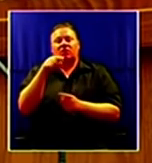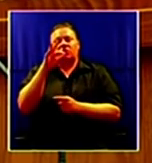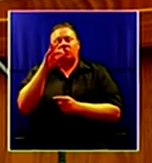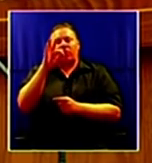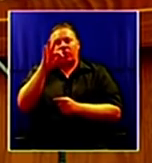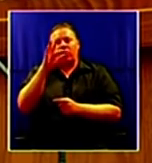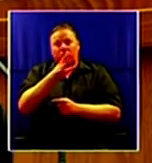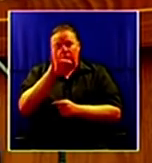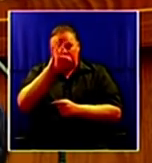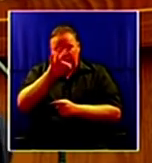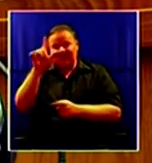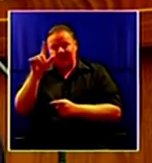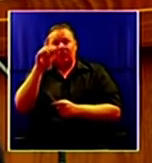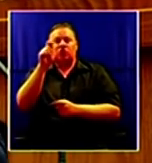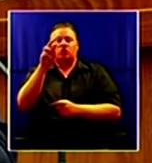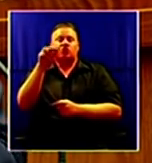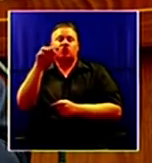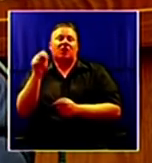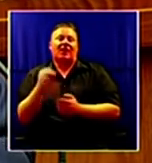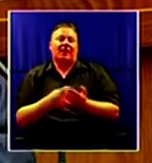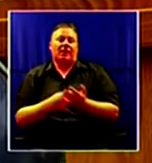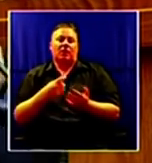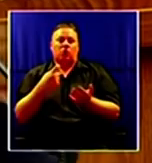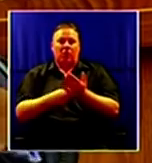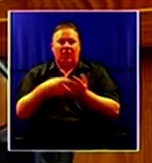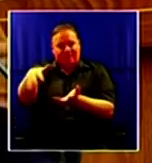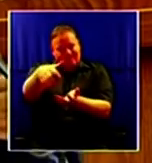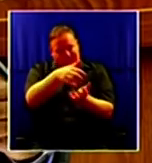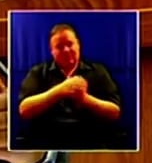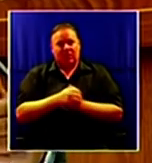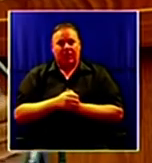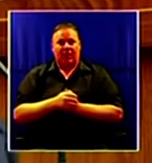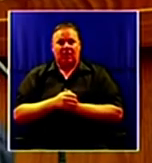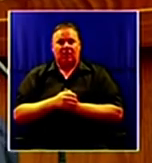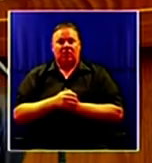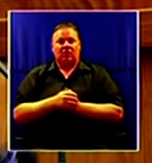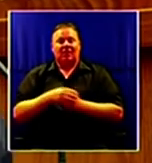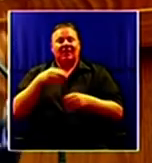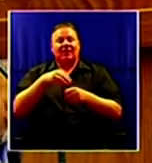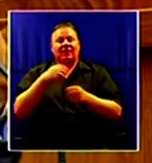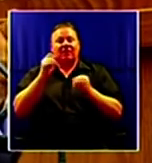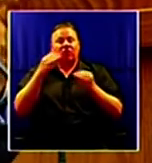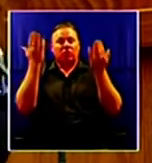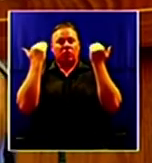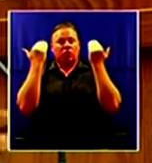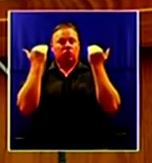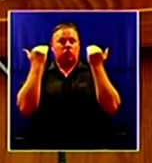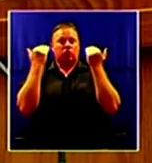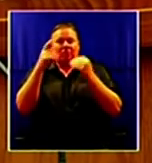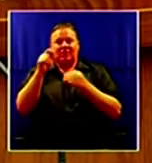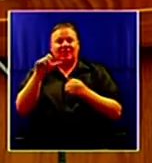provided our underlying assumptions on the performance of the economy and the tax base